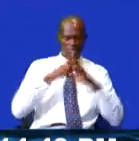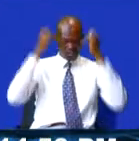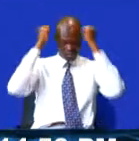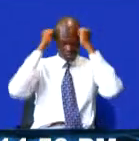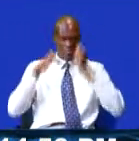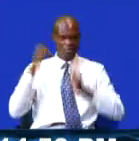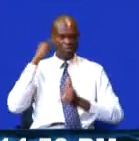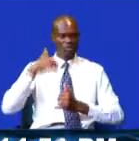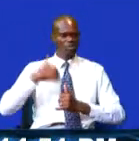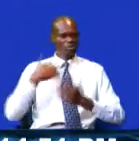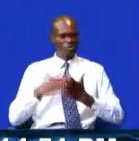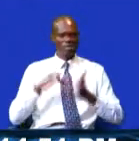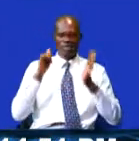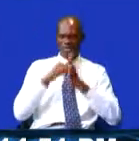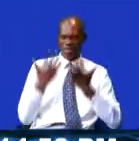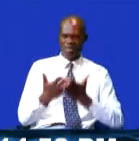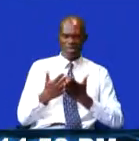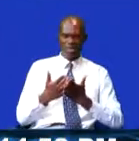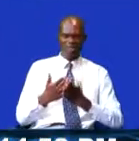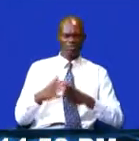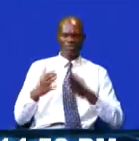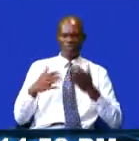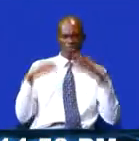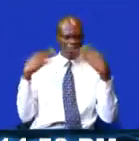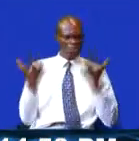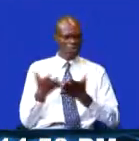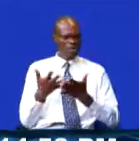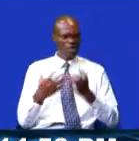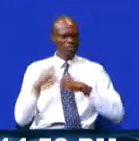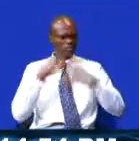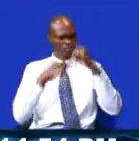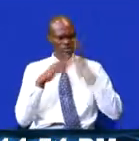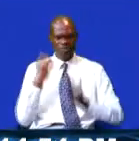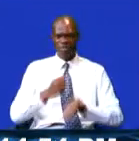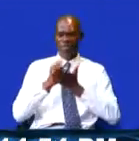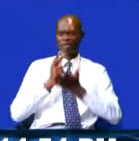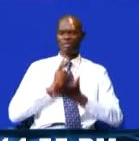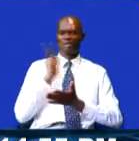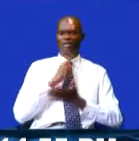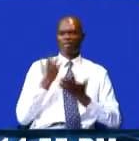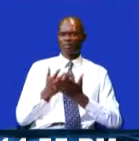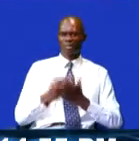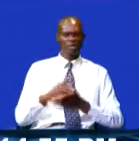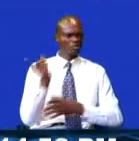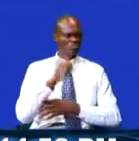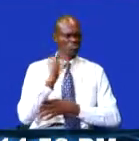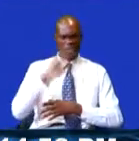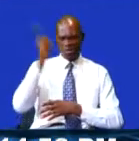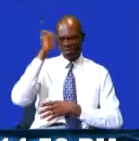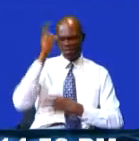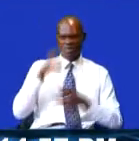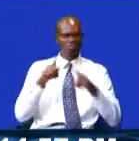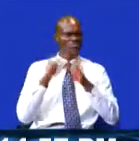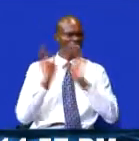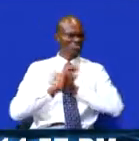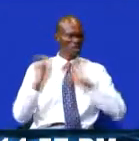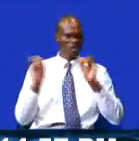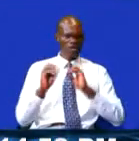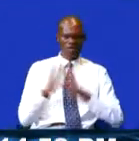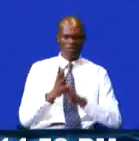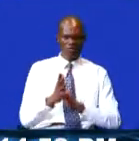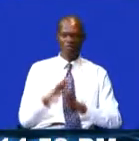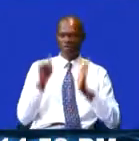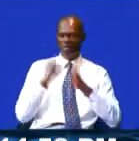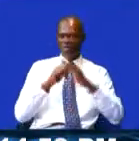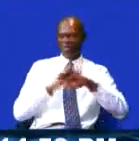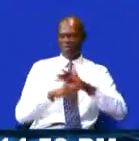Anapigia mimi simu. Eti saba na muko wapi simu kuja na timu tusaidie. Hakuna pipa ndani hostel ya wasichana walipata. Hiyo